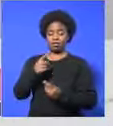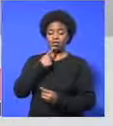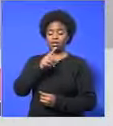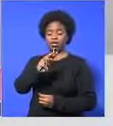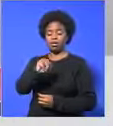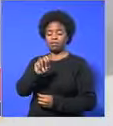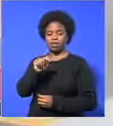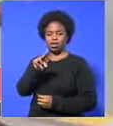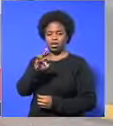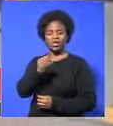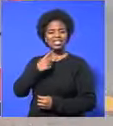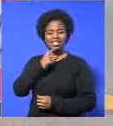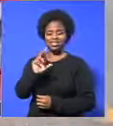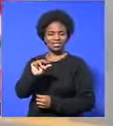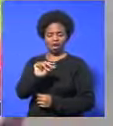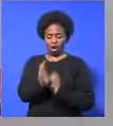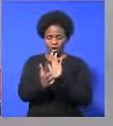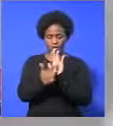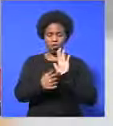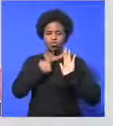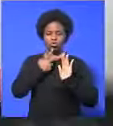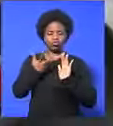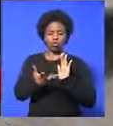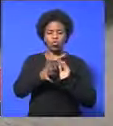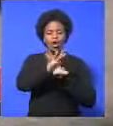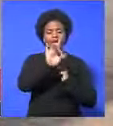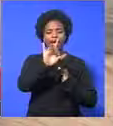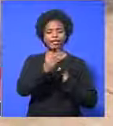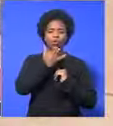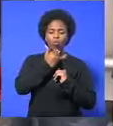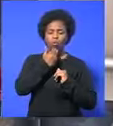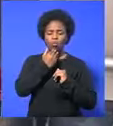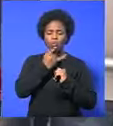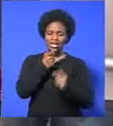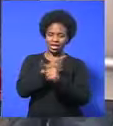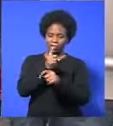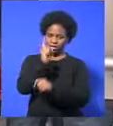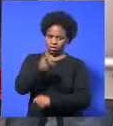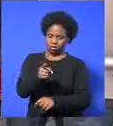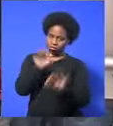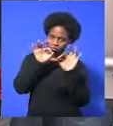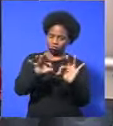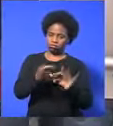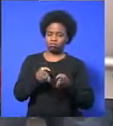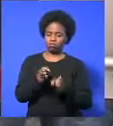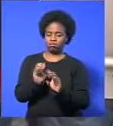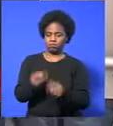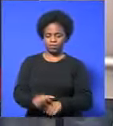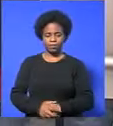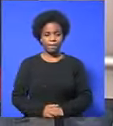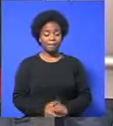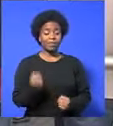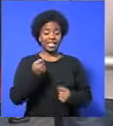its guns, saying law enforcement is not selective at all. Out of these vehicles impounded,